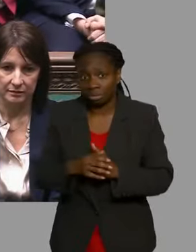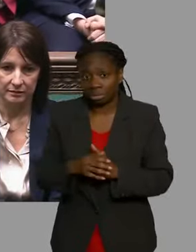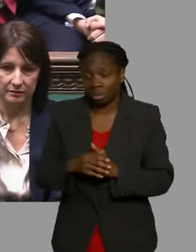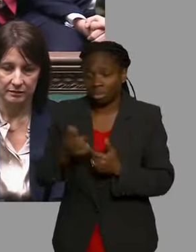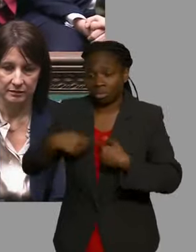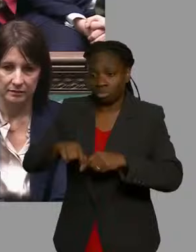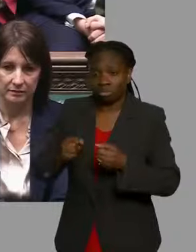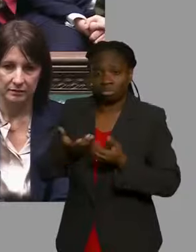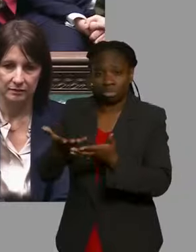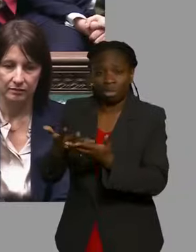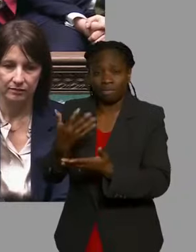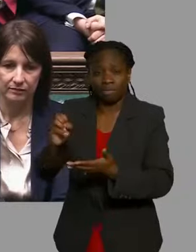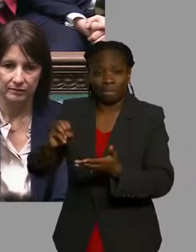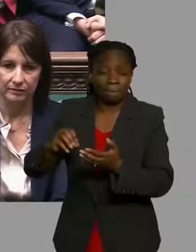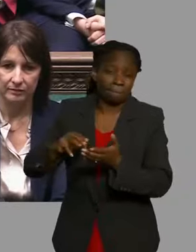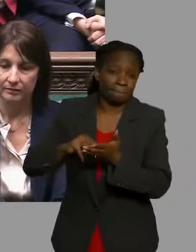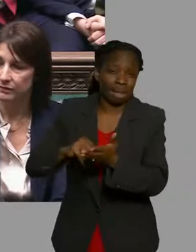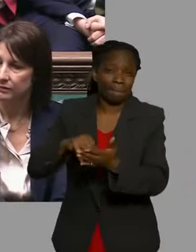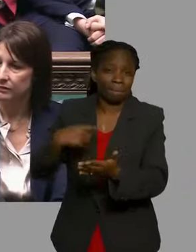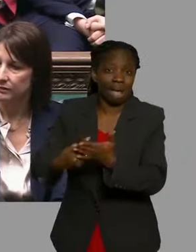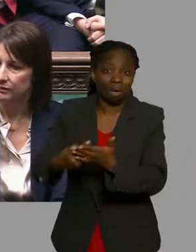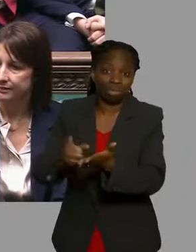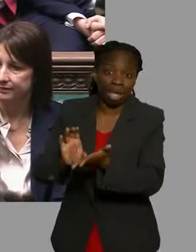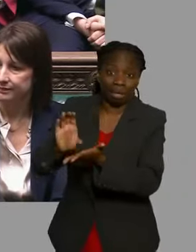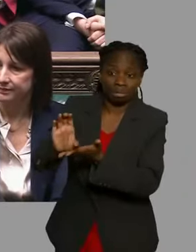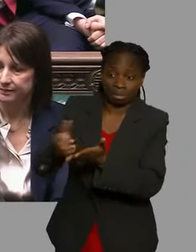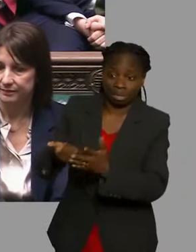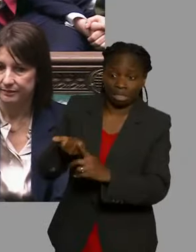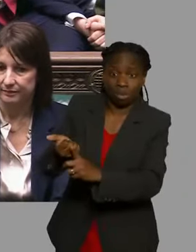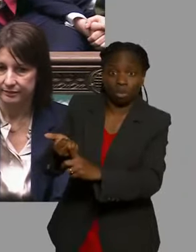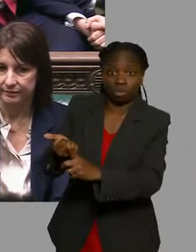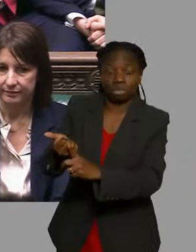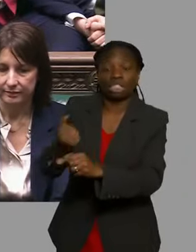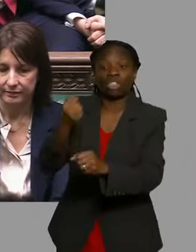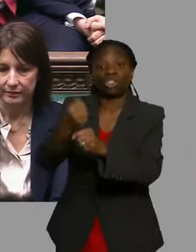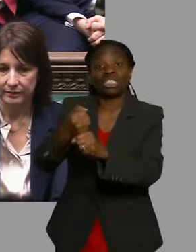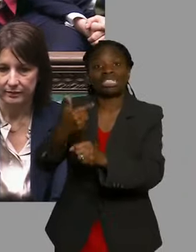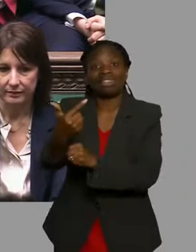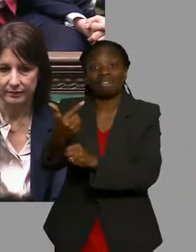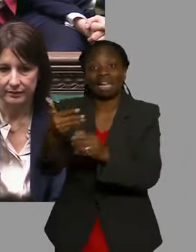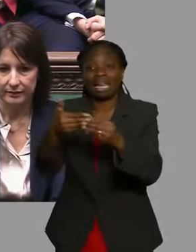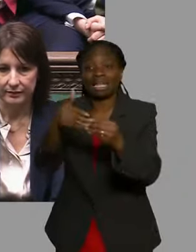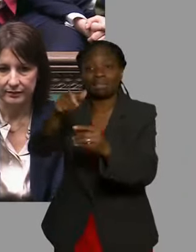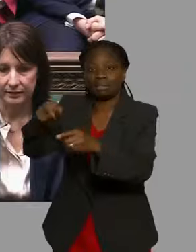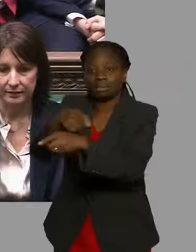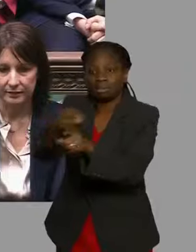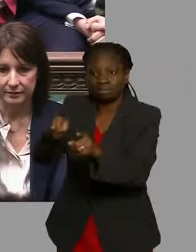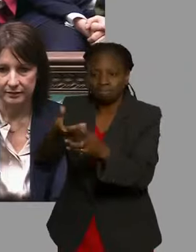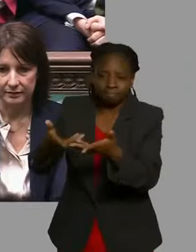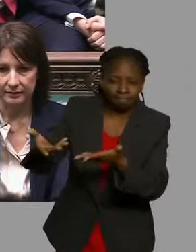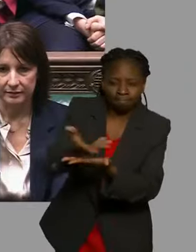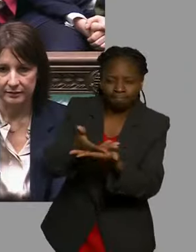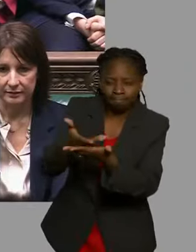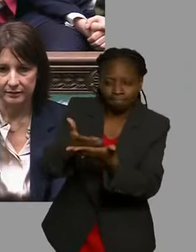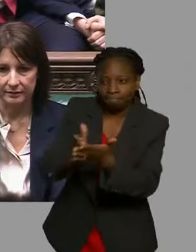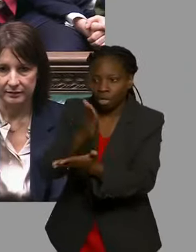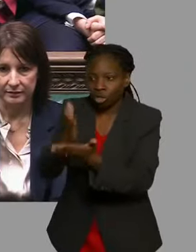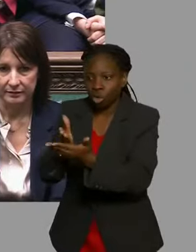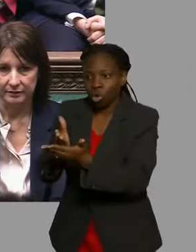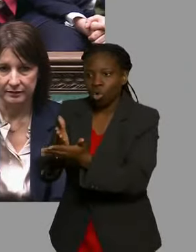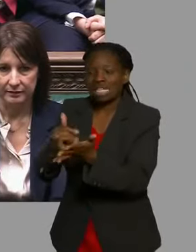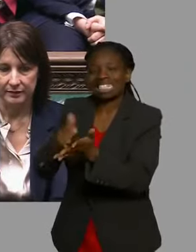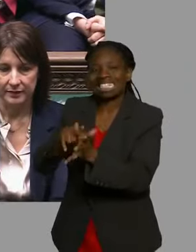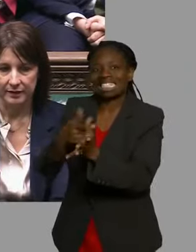to G7 leaders to work towards a Syrian government that respects international law, universal human rights, and protects